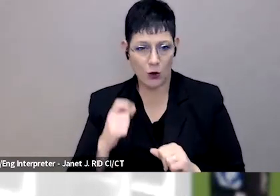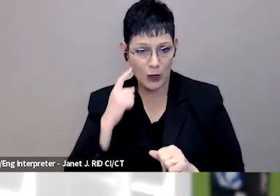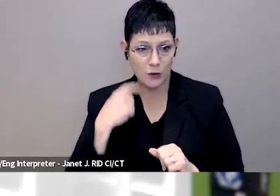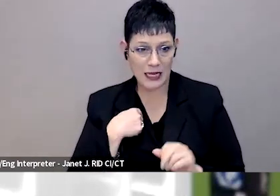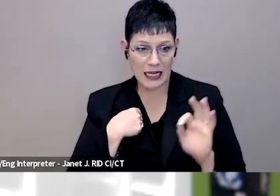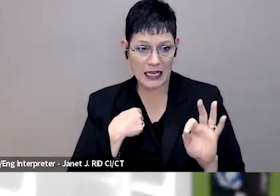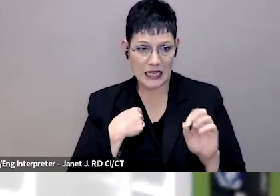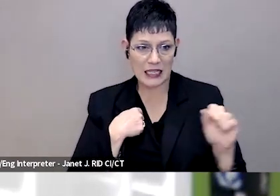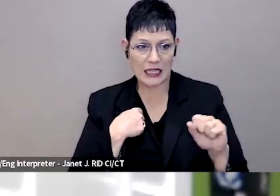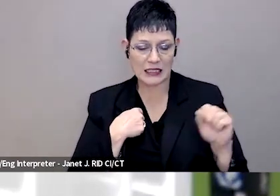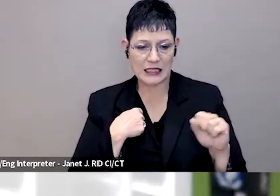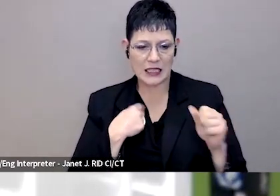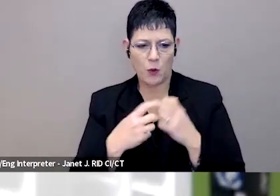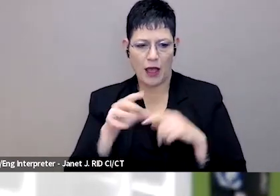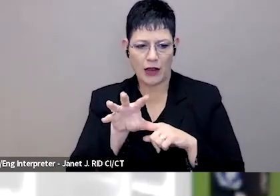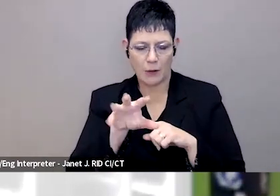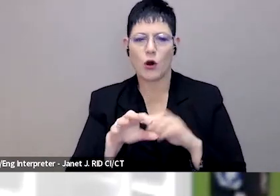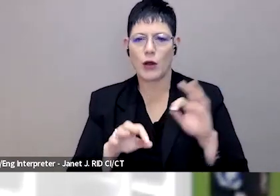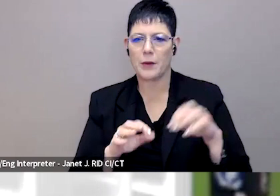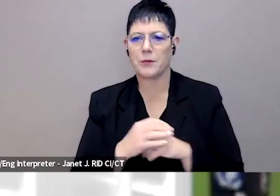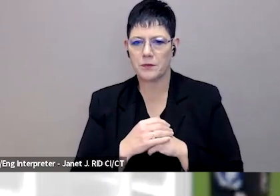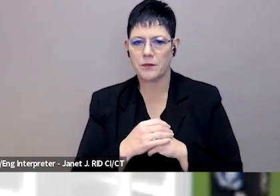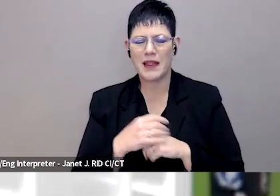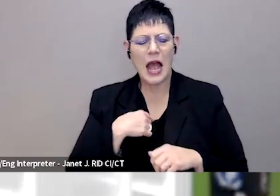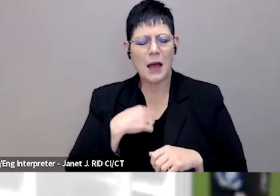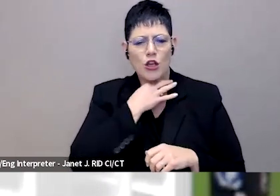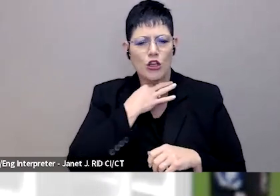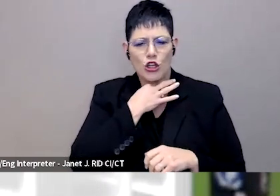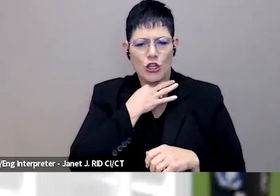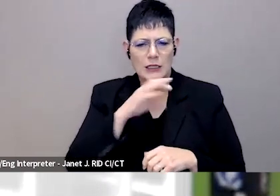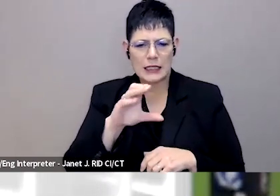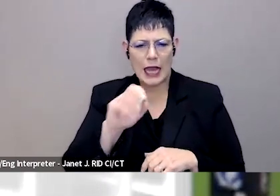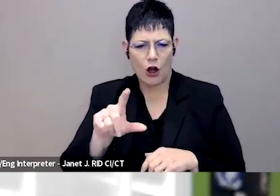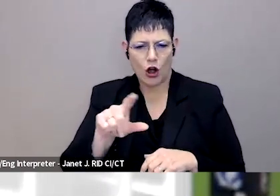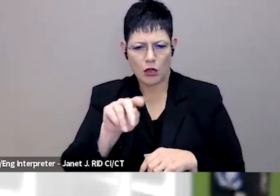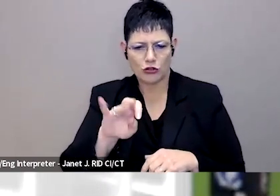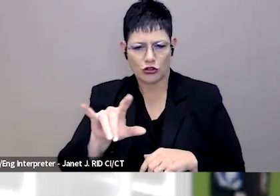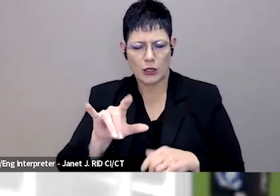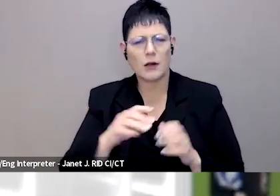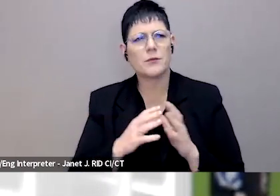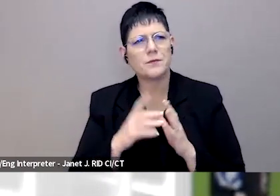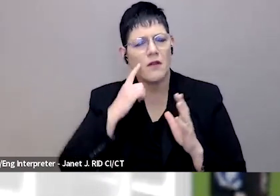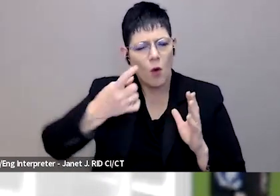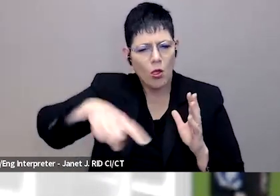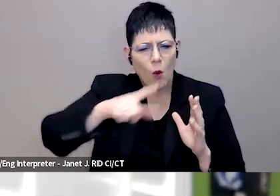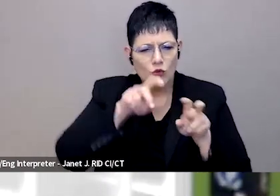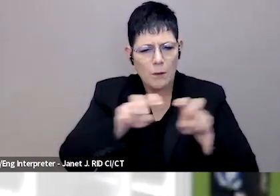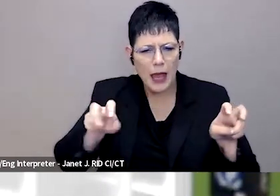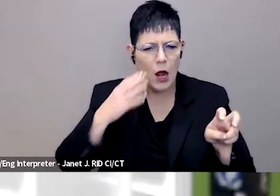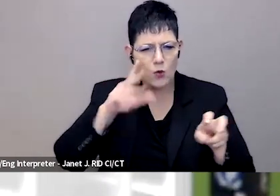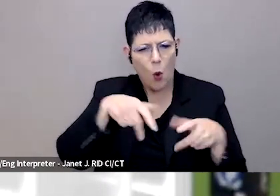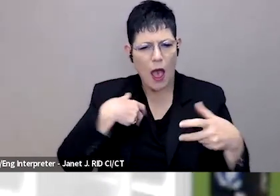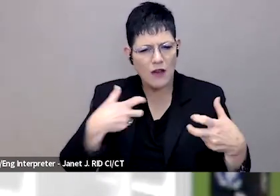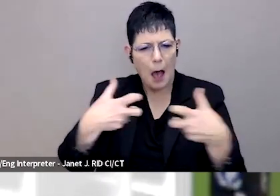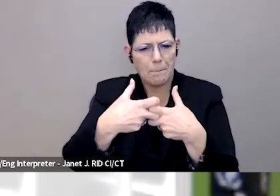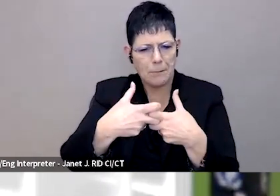me? Yes. Oh, excellent, excellent. I'm curious for the panelists, the difficult position or